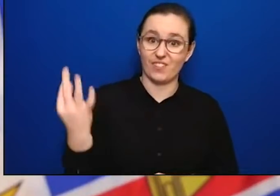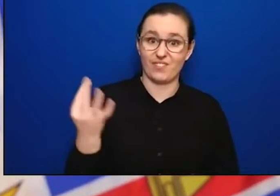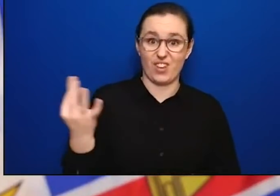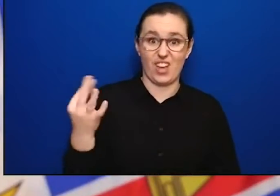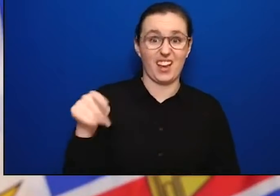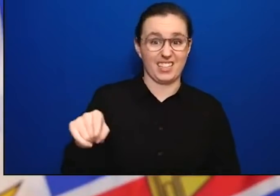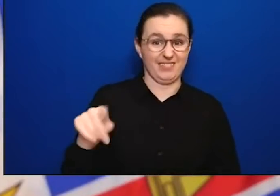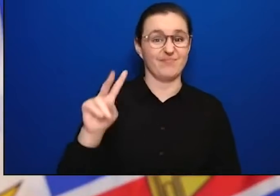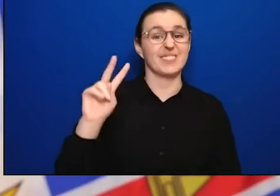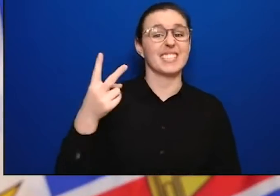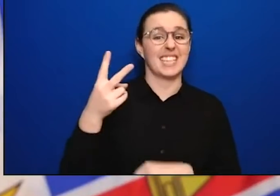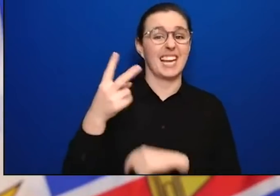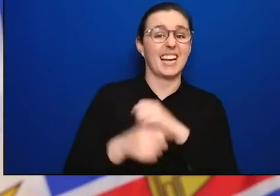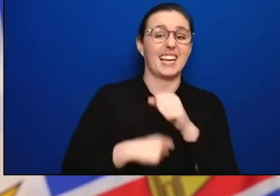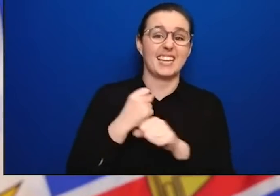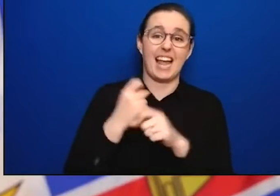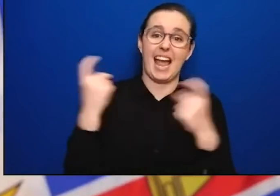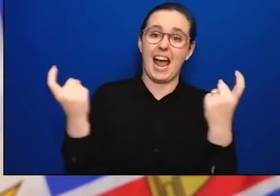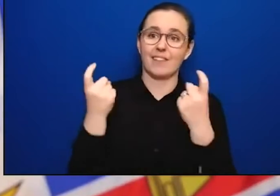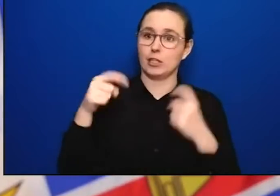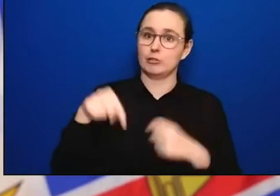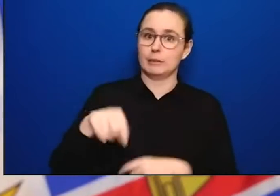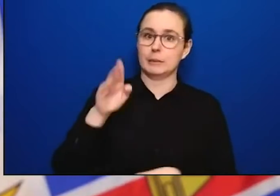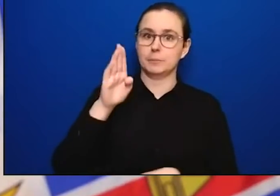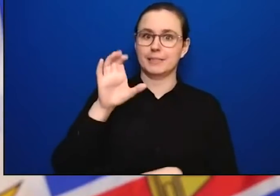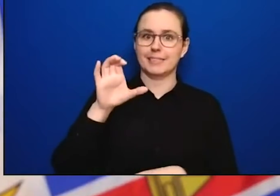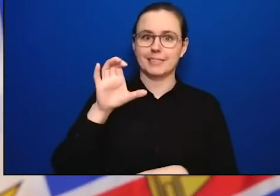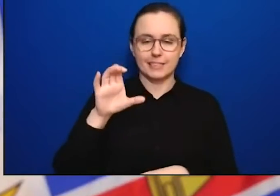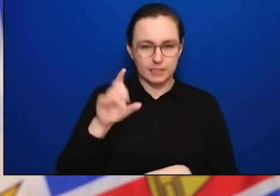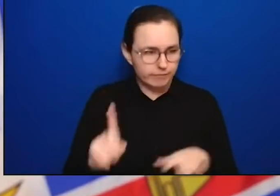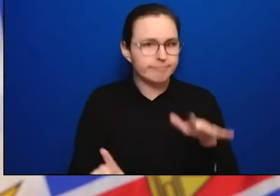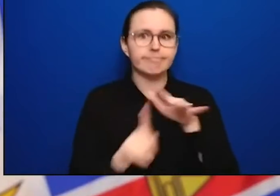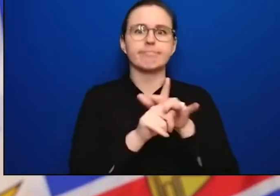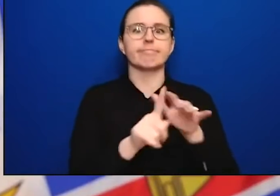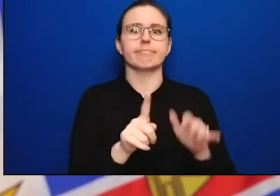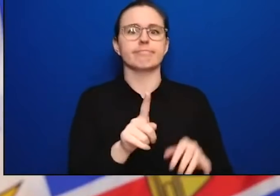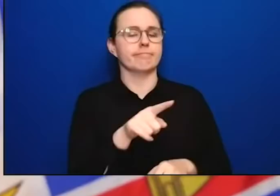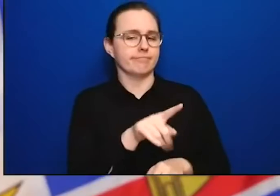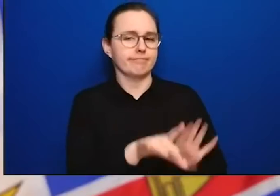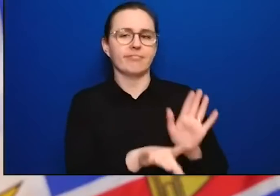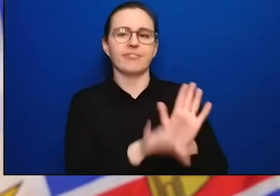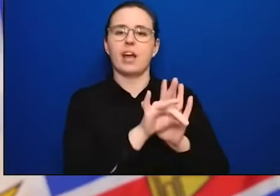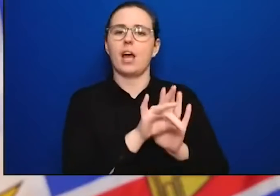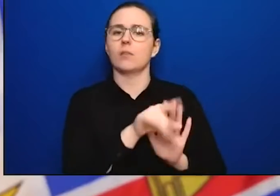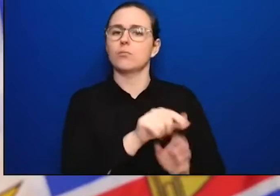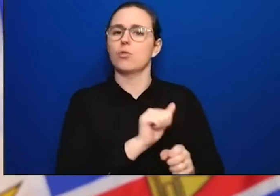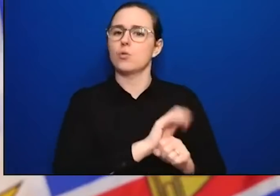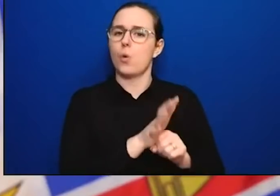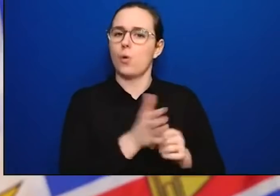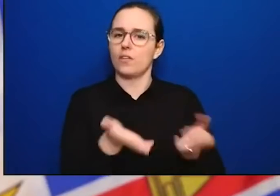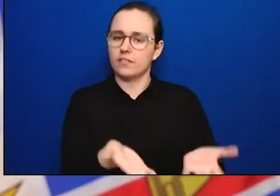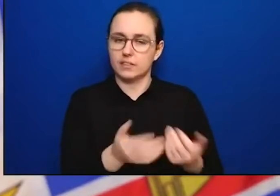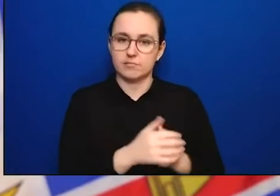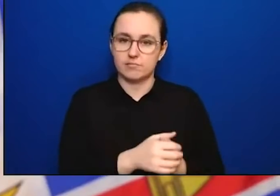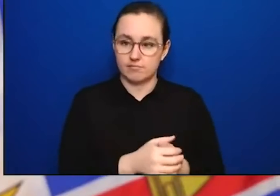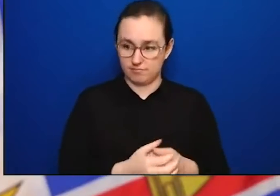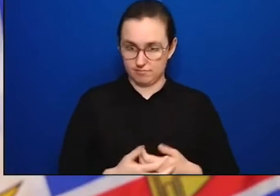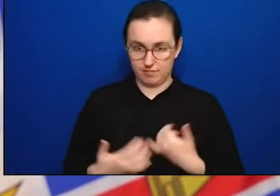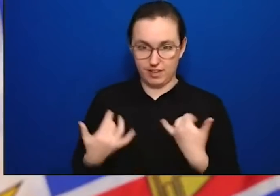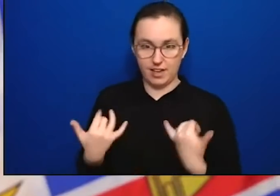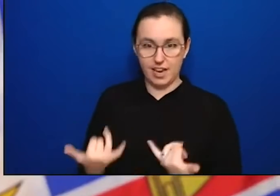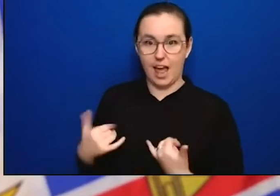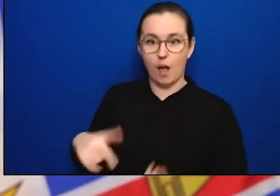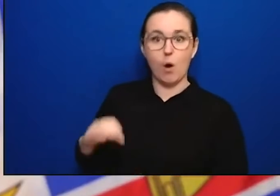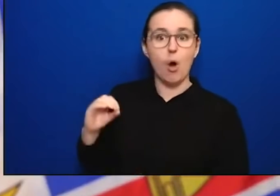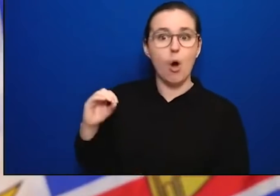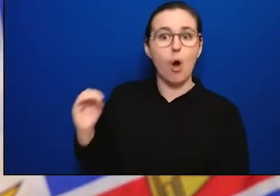Friday is, as I mentioned, our 2nd year anniversary of the first case in our first briefing, and as I said this past Friday, Omicron has changed